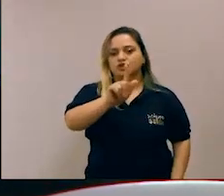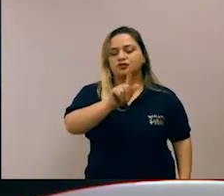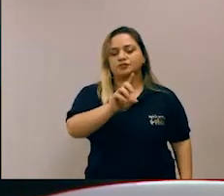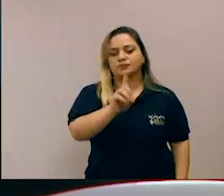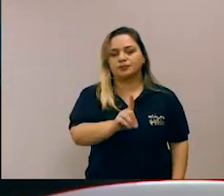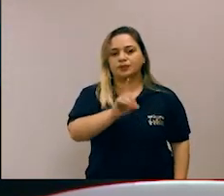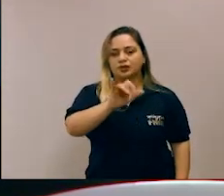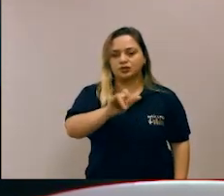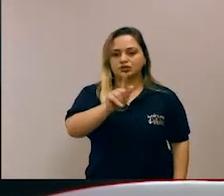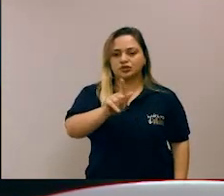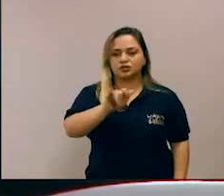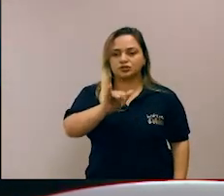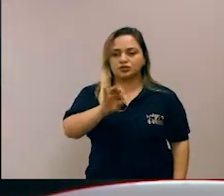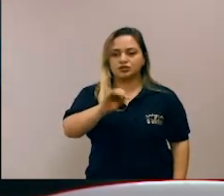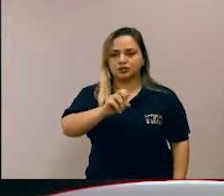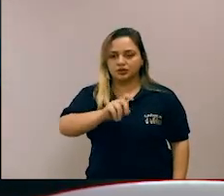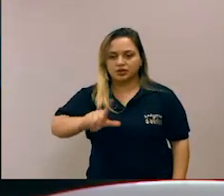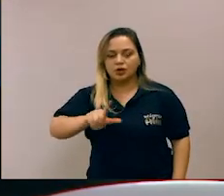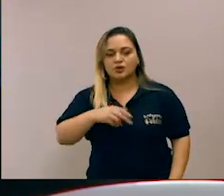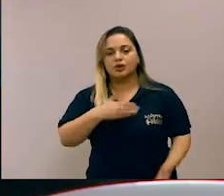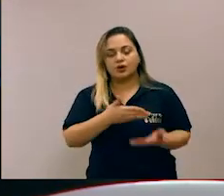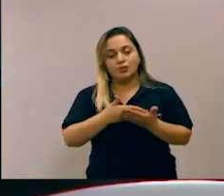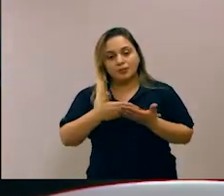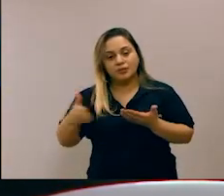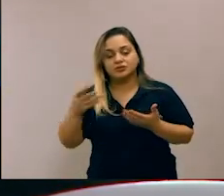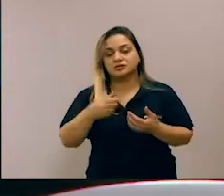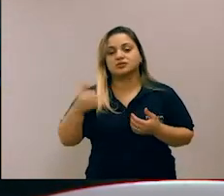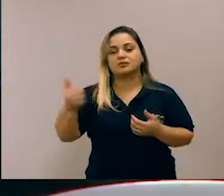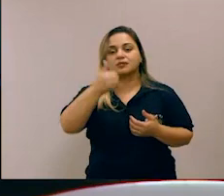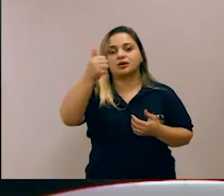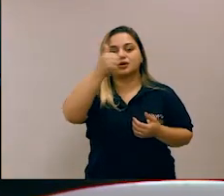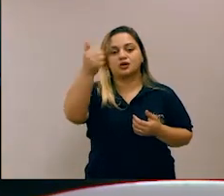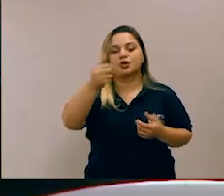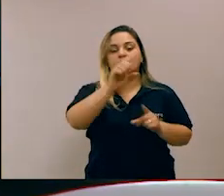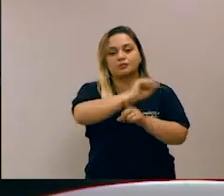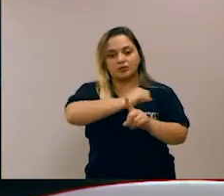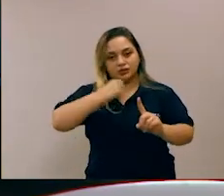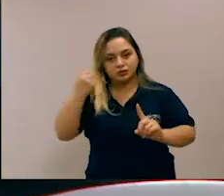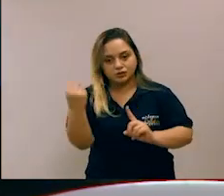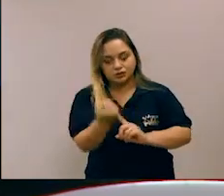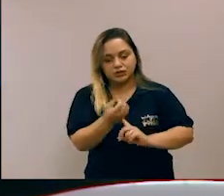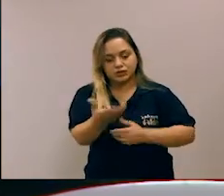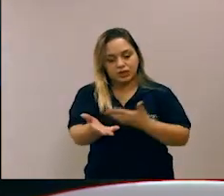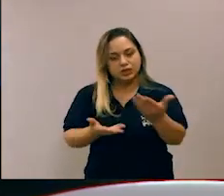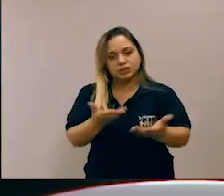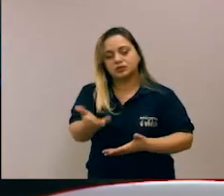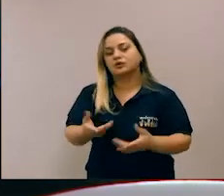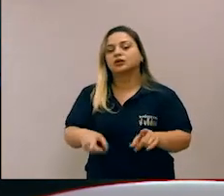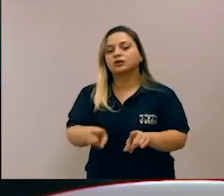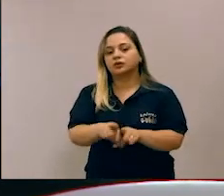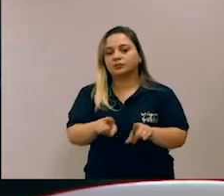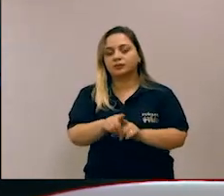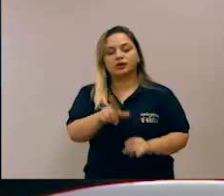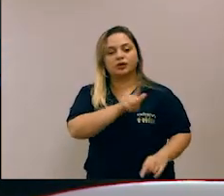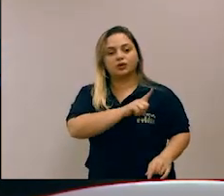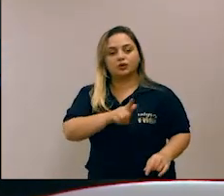has a rate of productivity and effectivity for the citizen, and also to